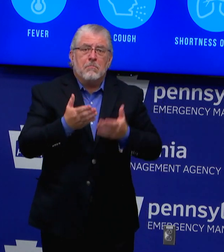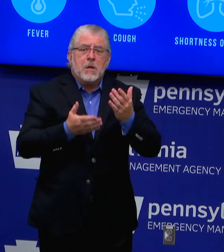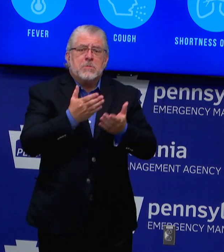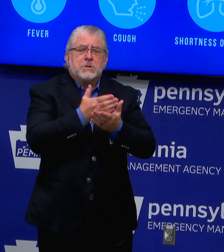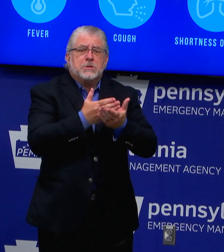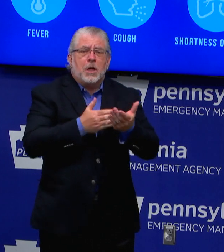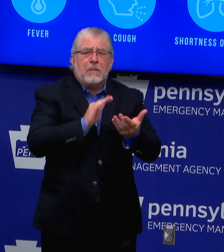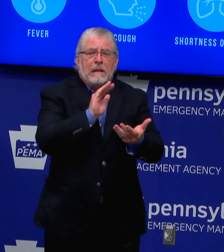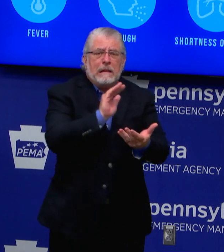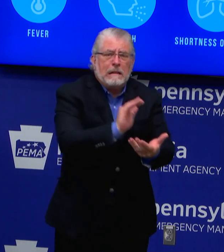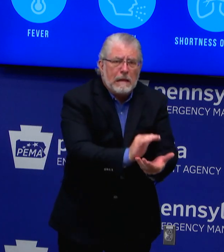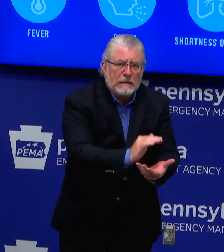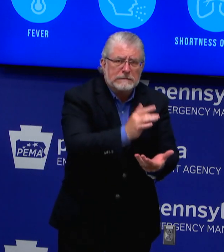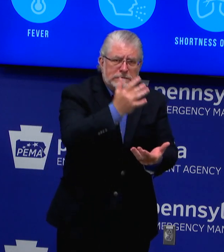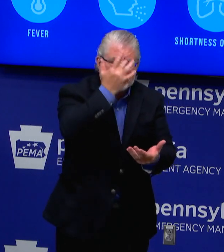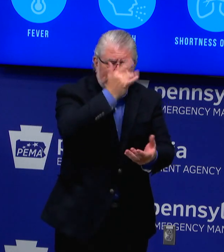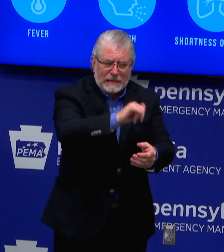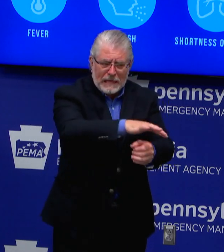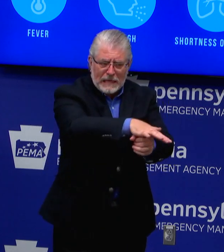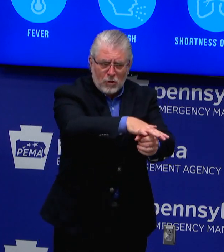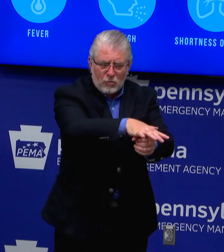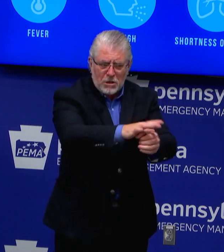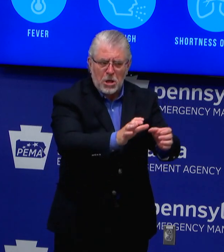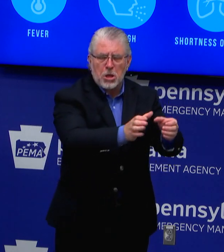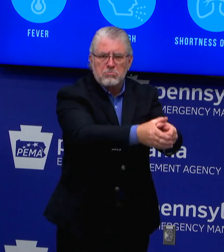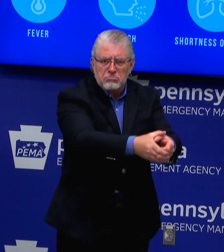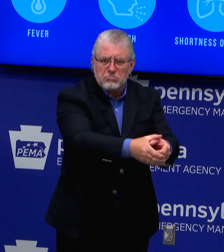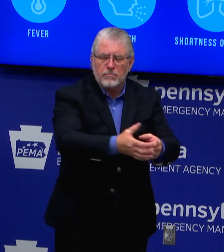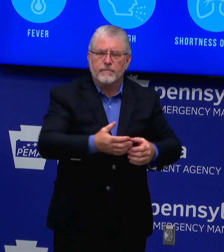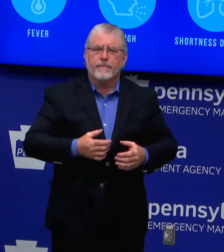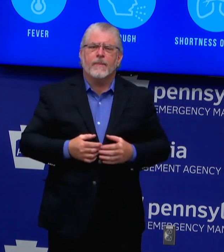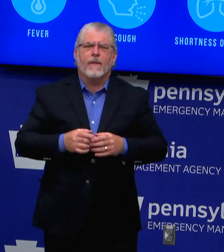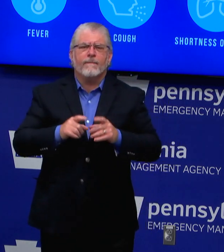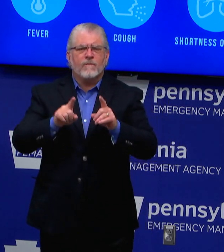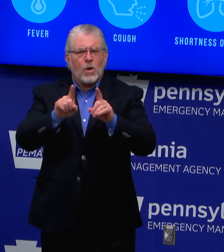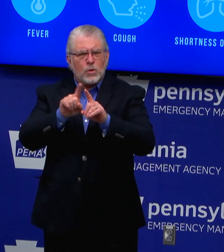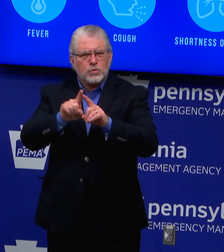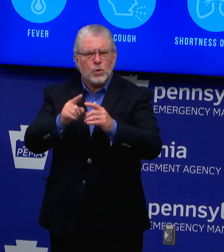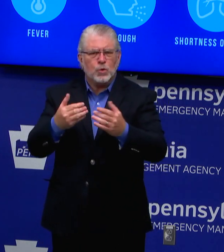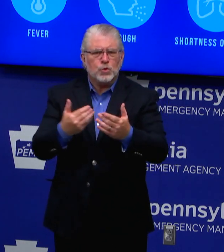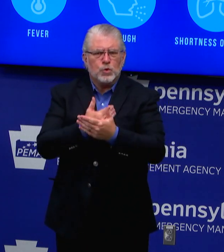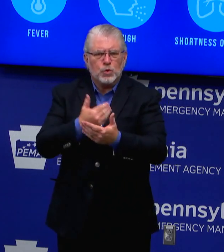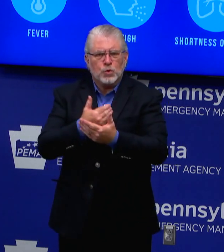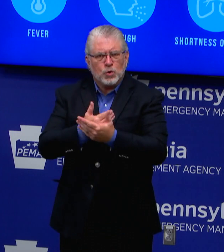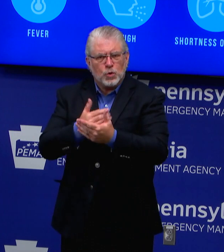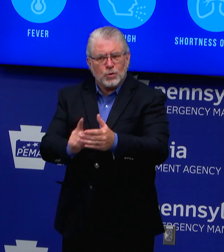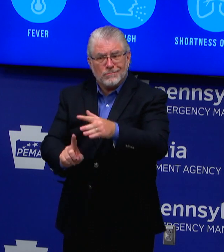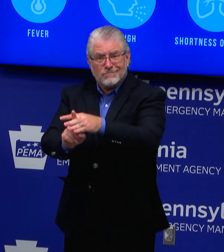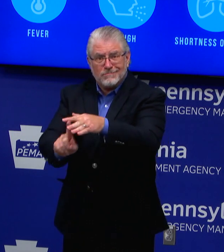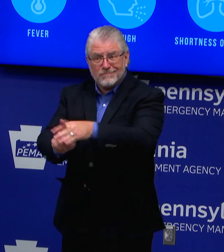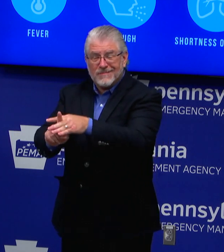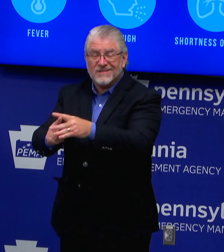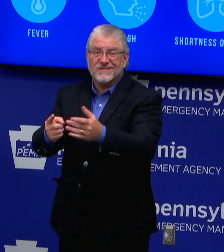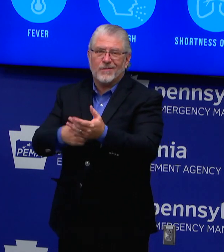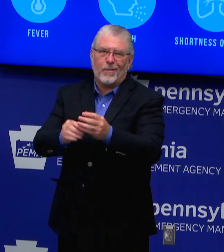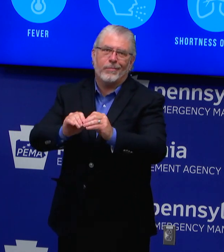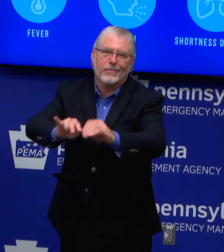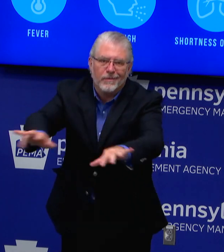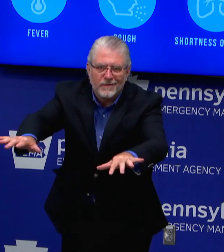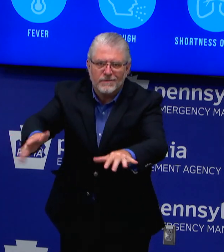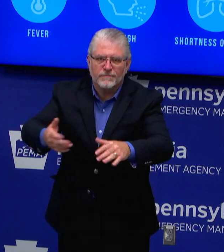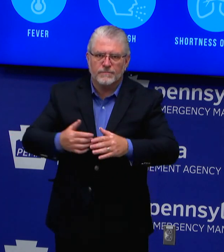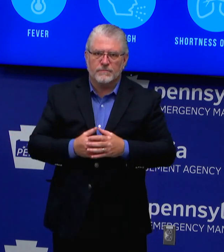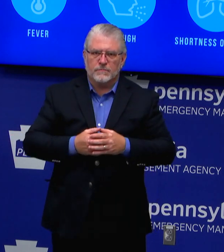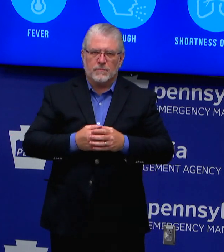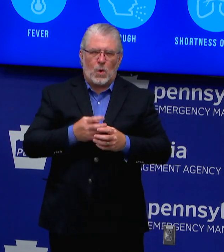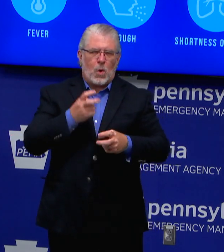contained, but we also see that we have new facilities some days that have outbreaks. So it's kind of hard to generalize on that,